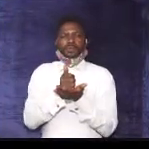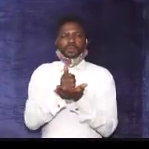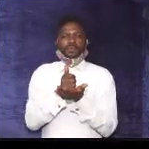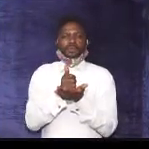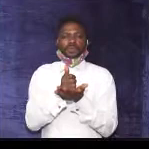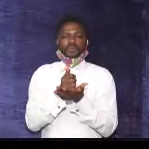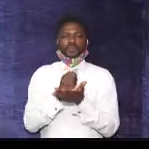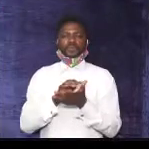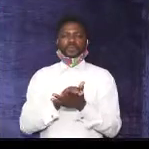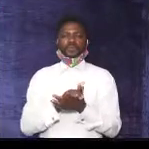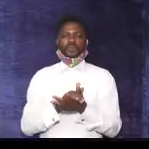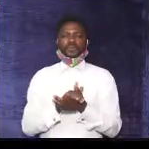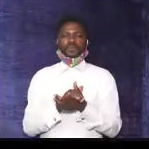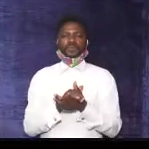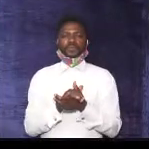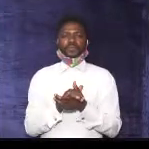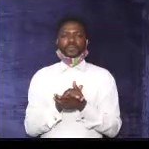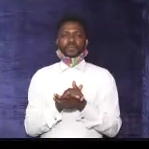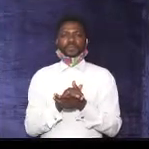some help.